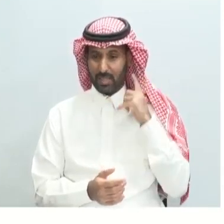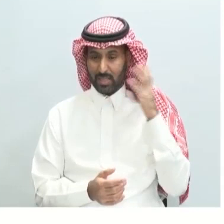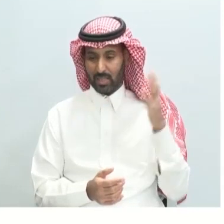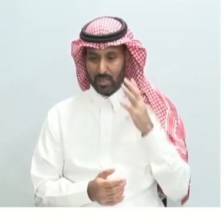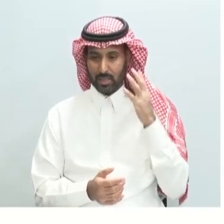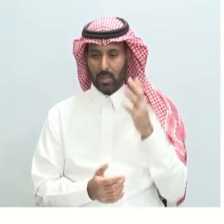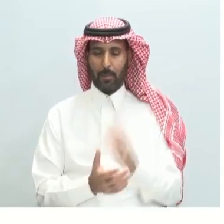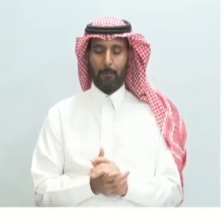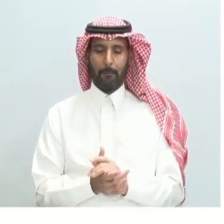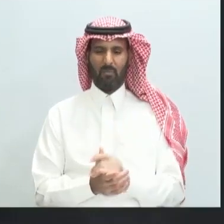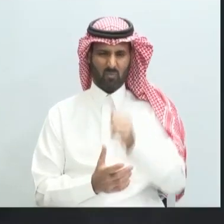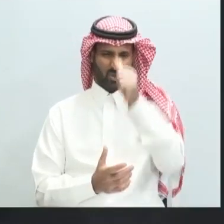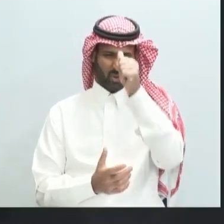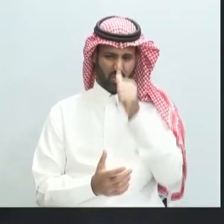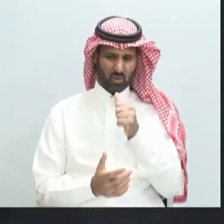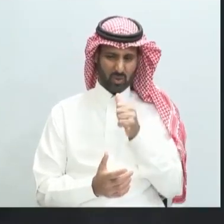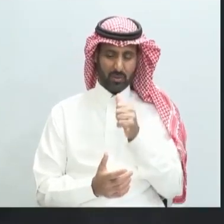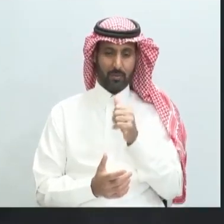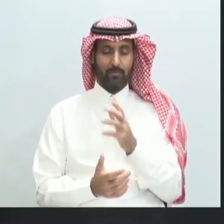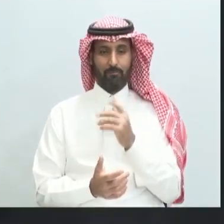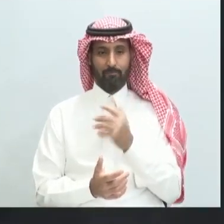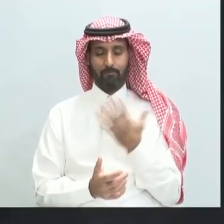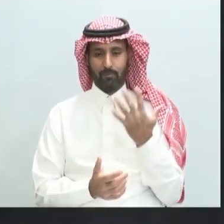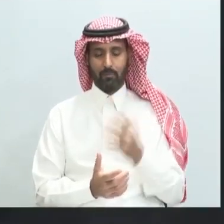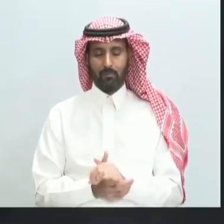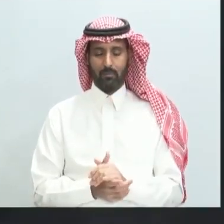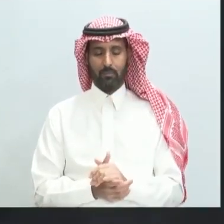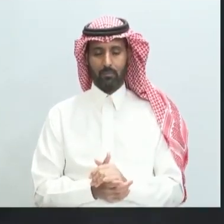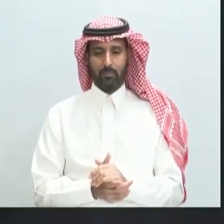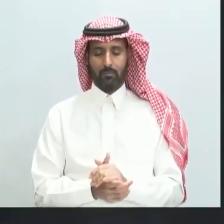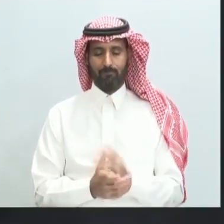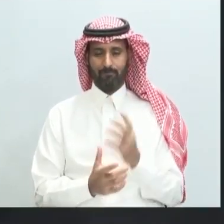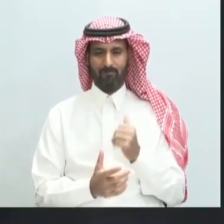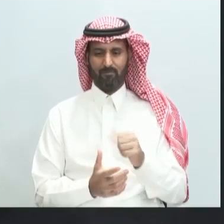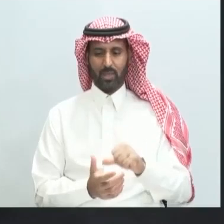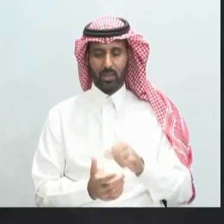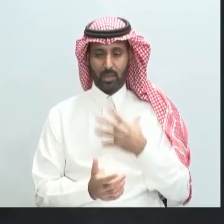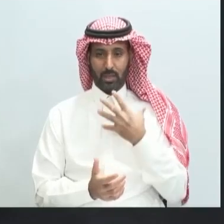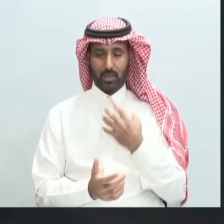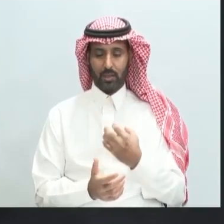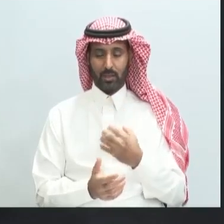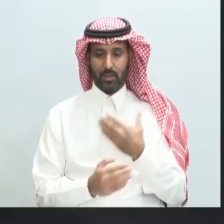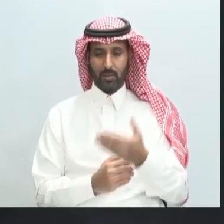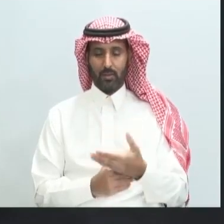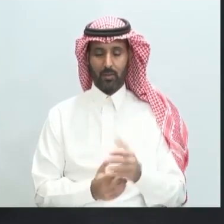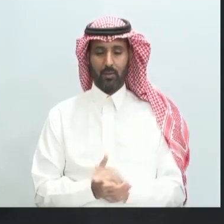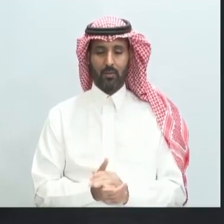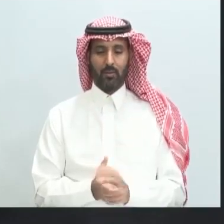grumpy, angry, not in a good mood. You will have a bad mood for the rest of the